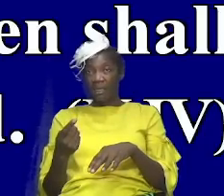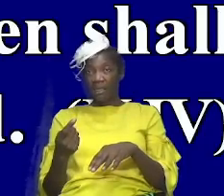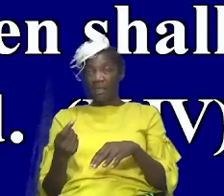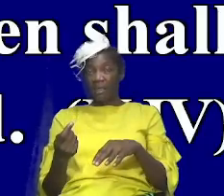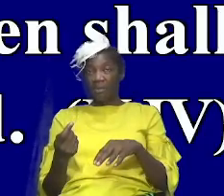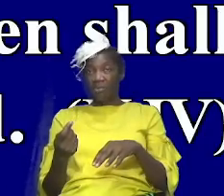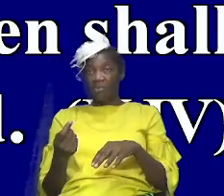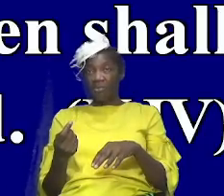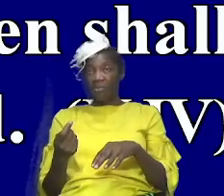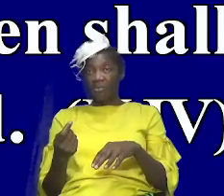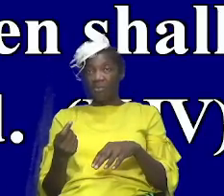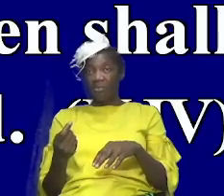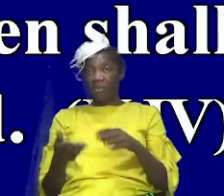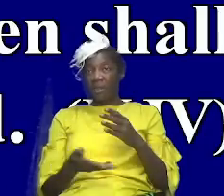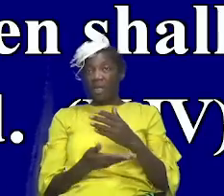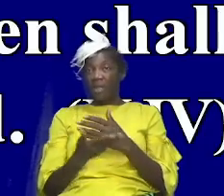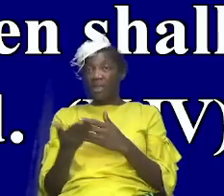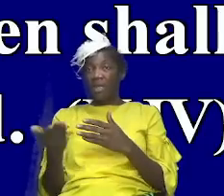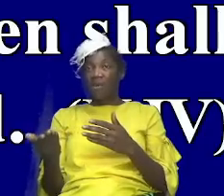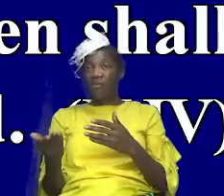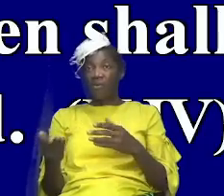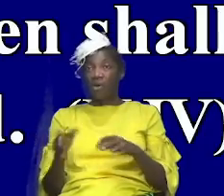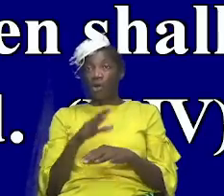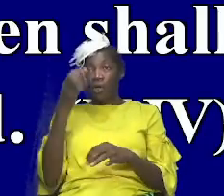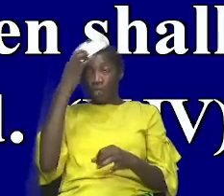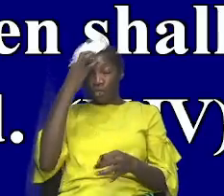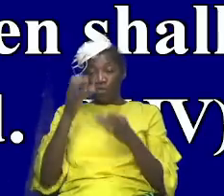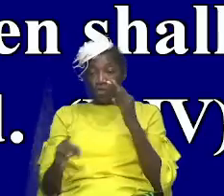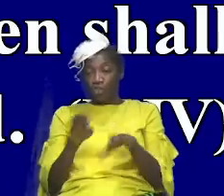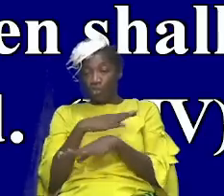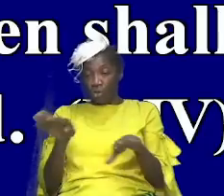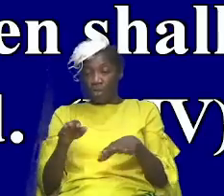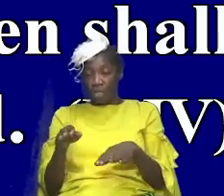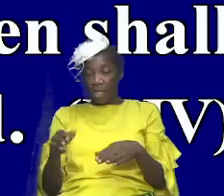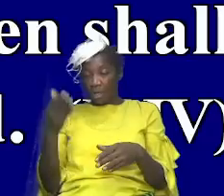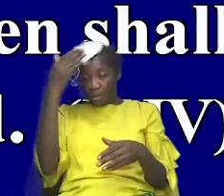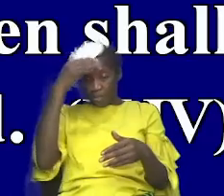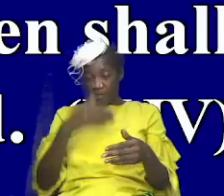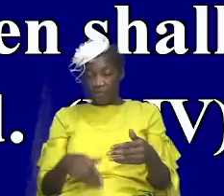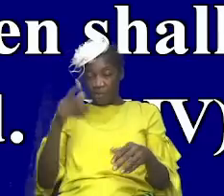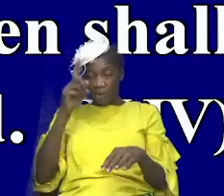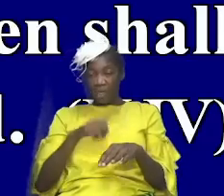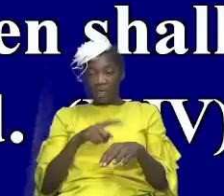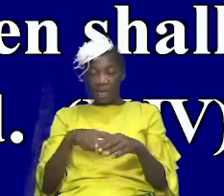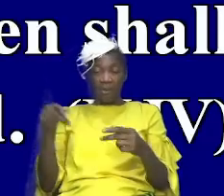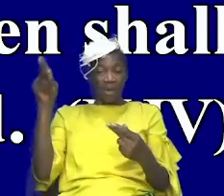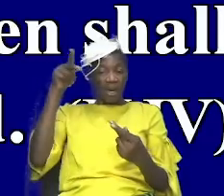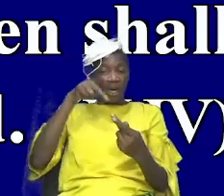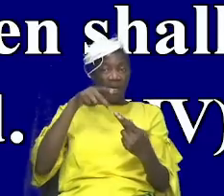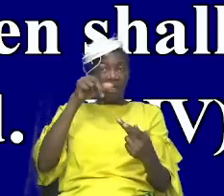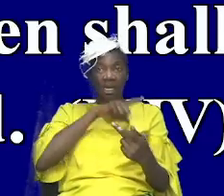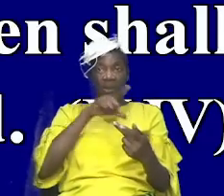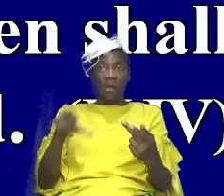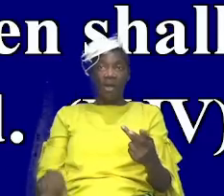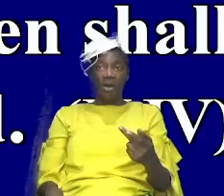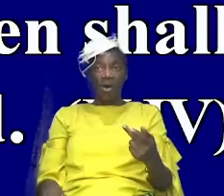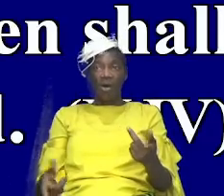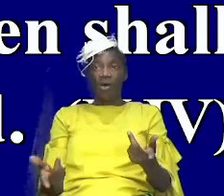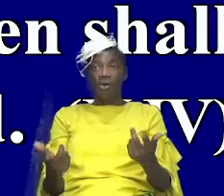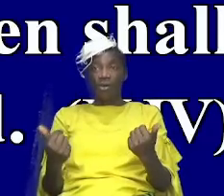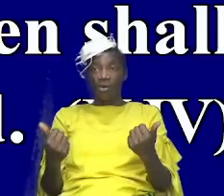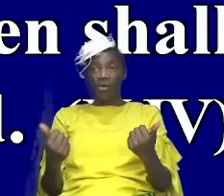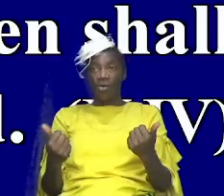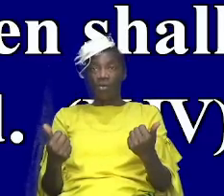1 Corinthians 4 verse 5. Therefore, judge nothing before the time until the Lord comes. So something, it doesn't